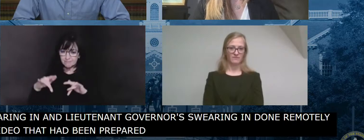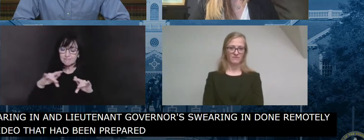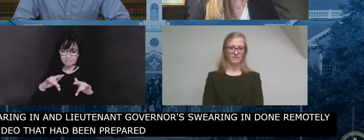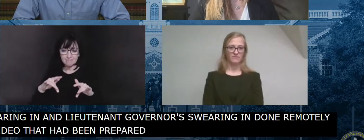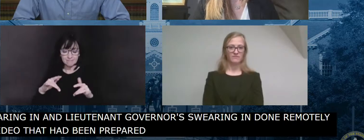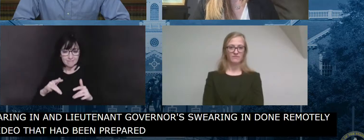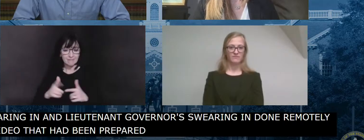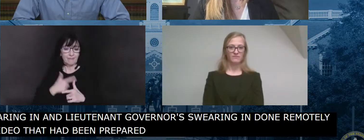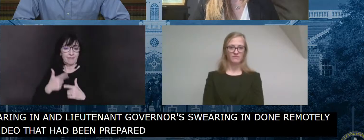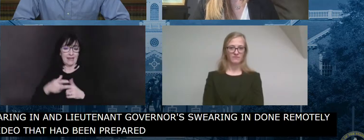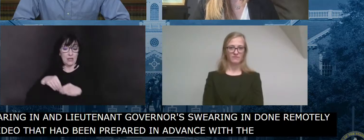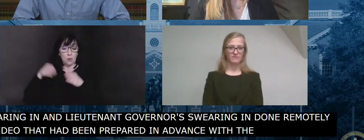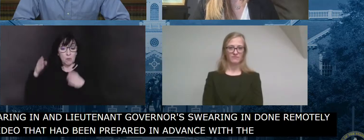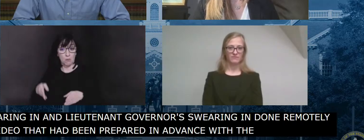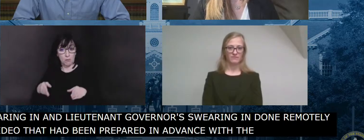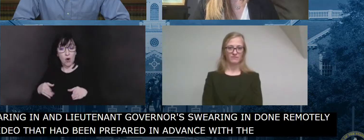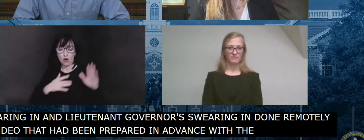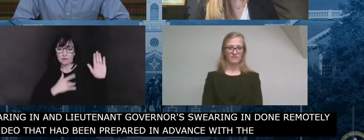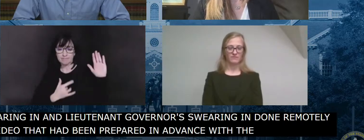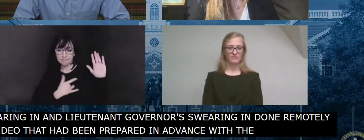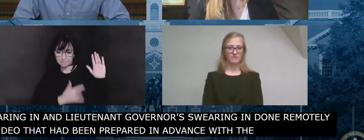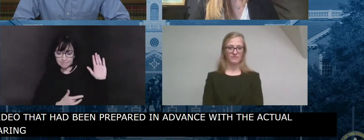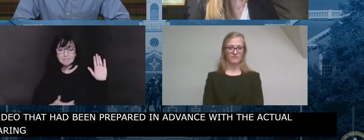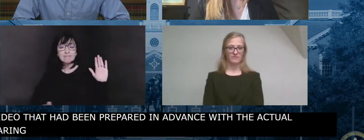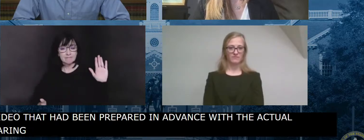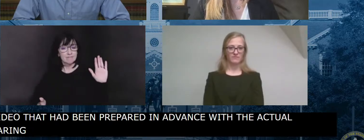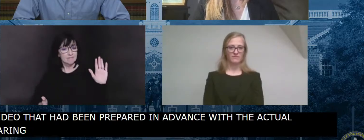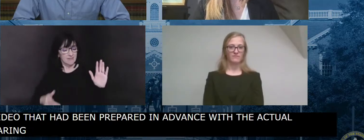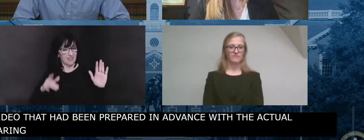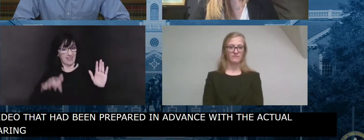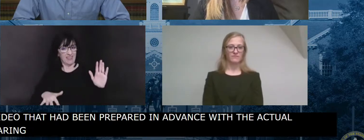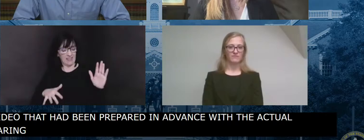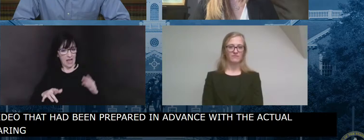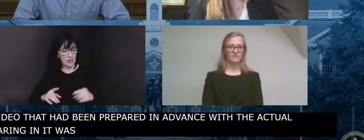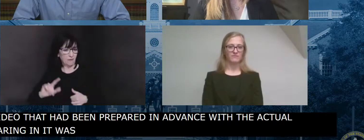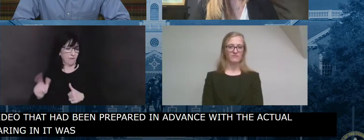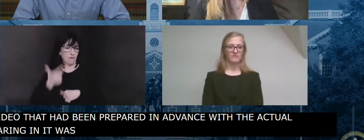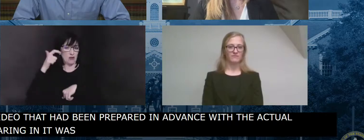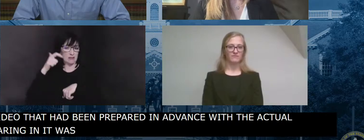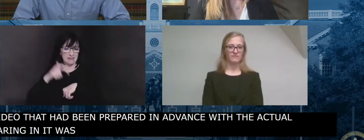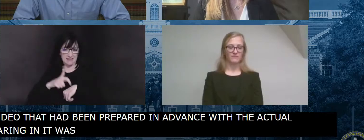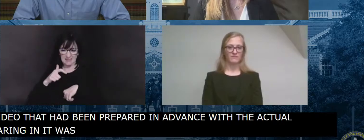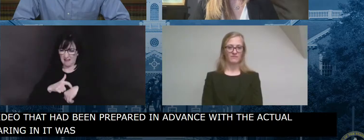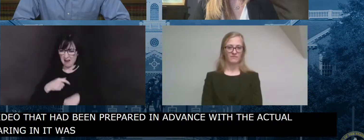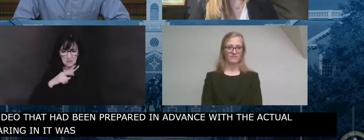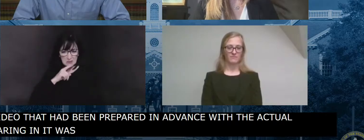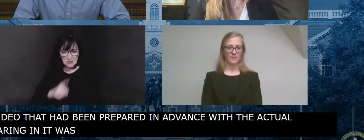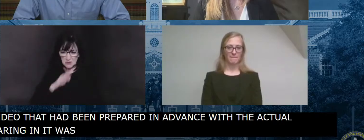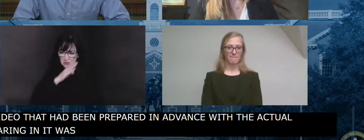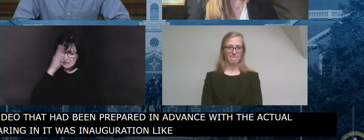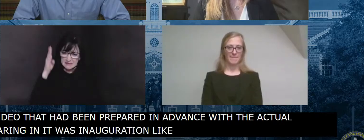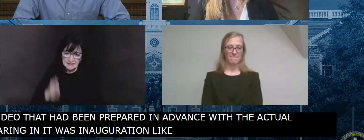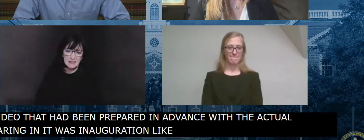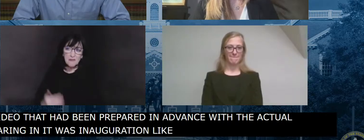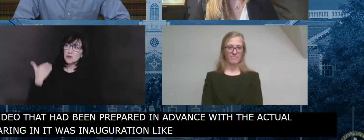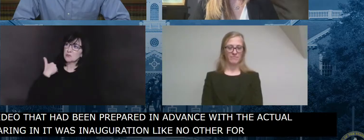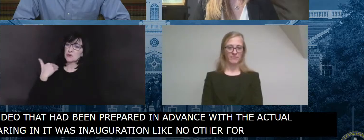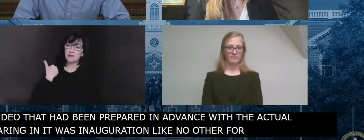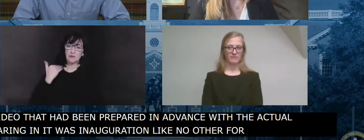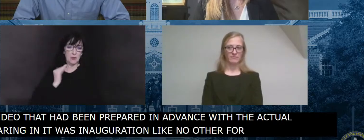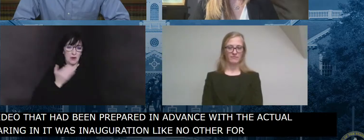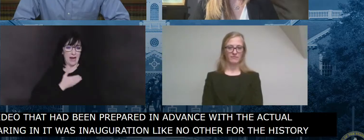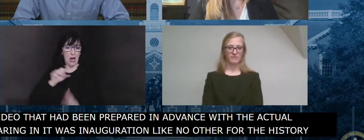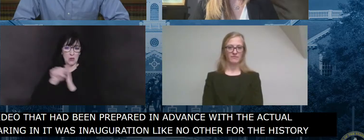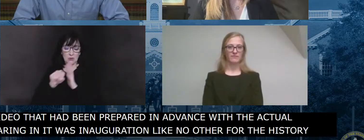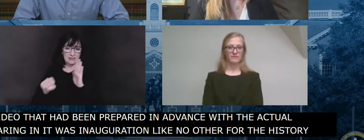It was an inauguration for governor like no other, I'm sure, in the history of our state. This has been a time like no other